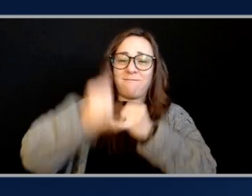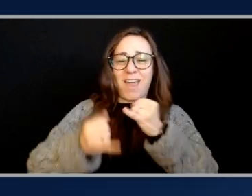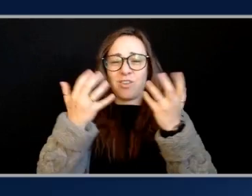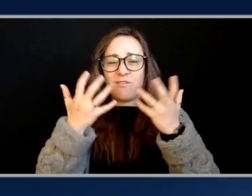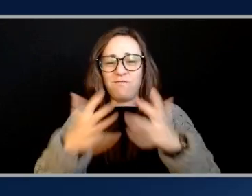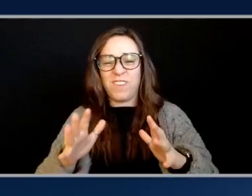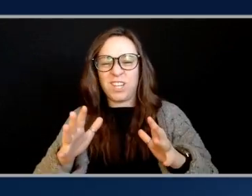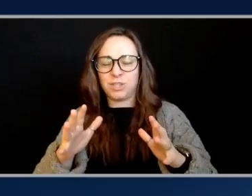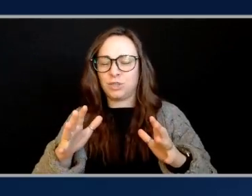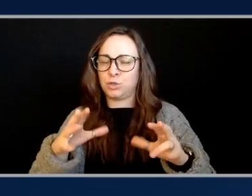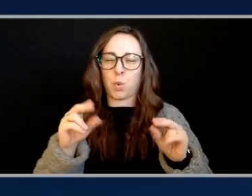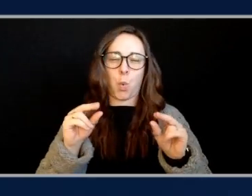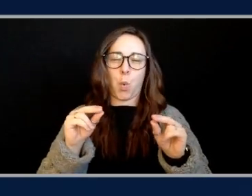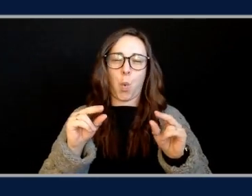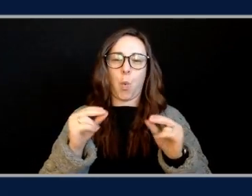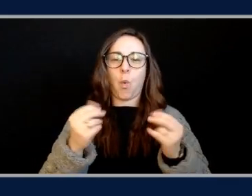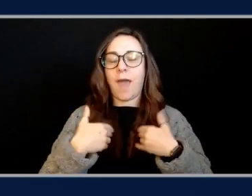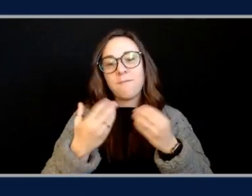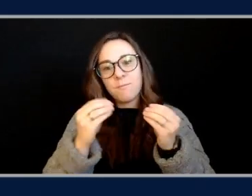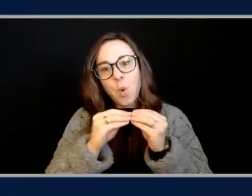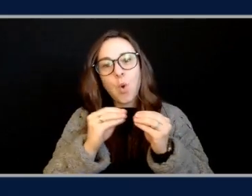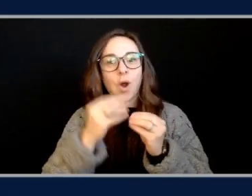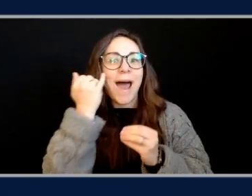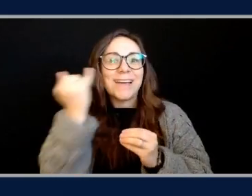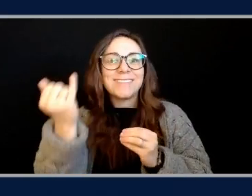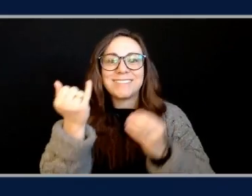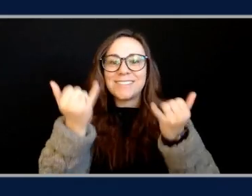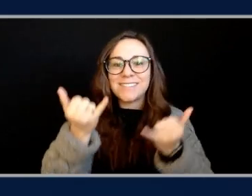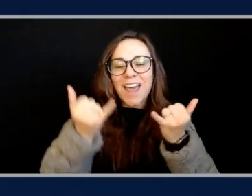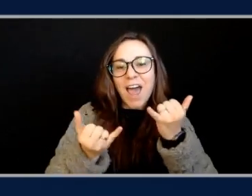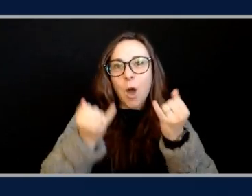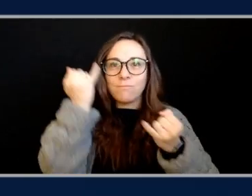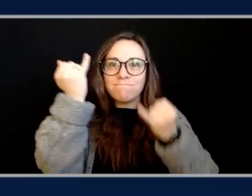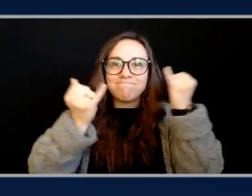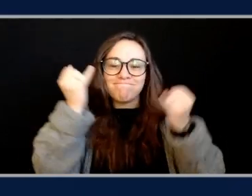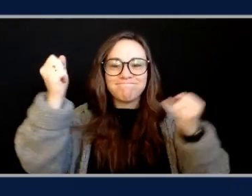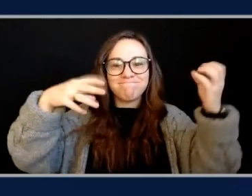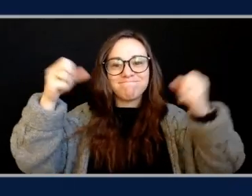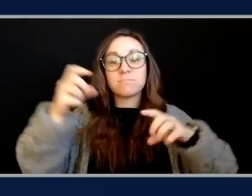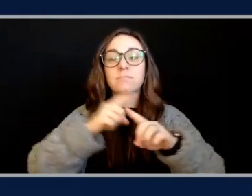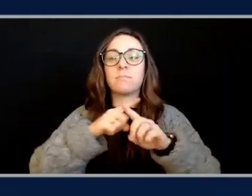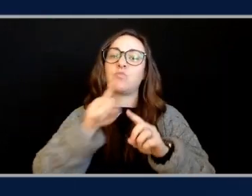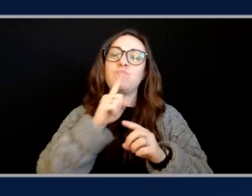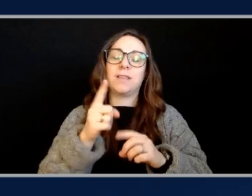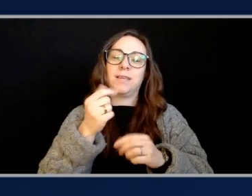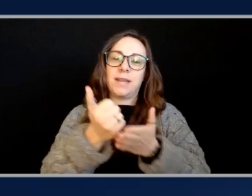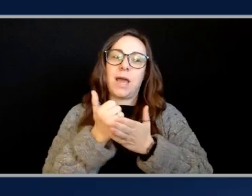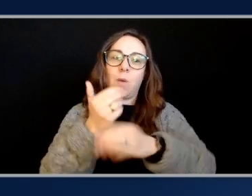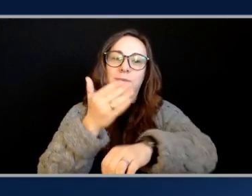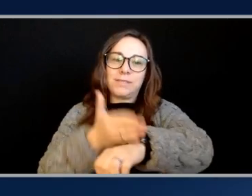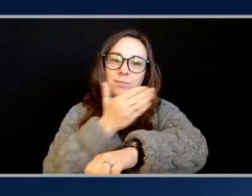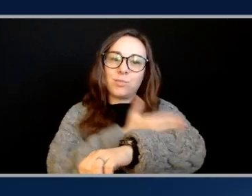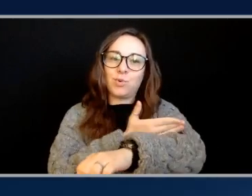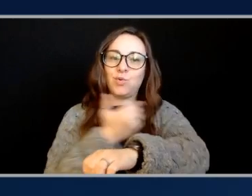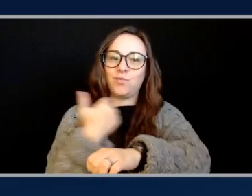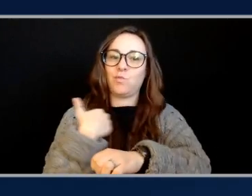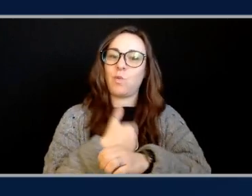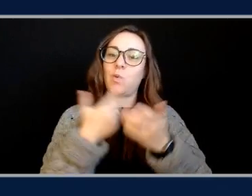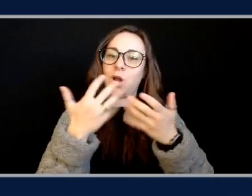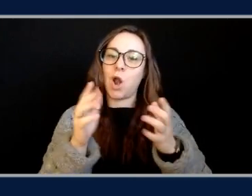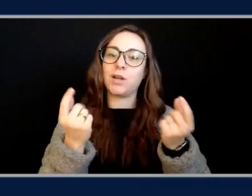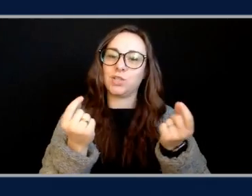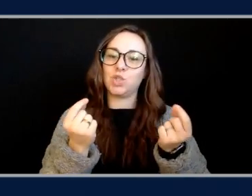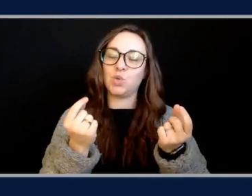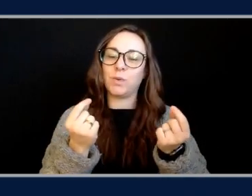giving us ideas just as we're here, but, this helps kind of improve what we're doing as well. So this is a genuine space for